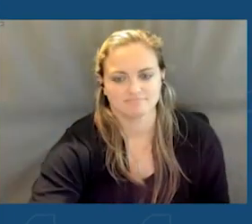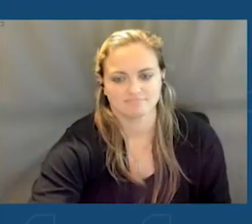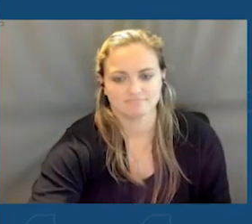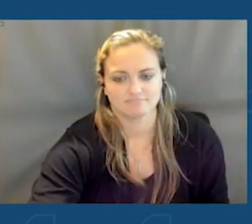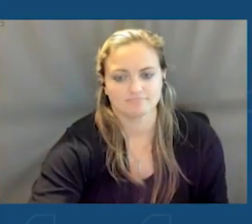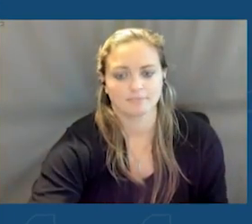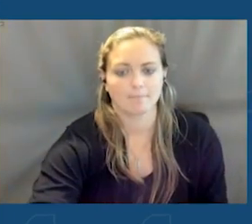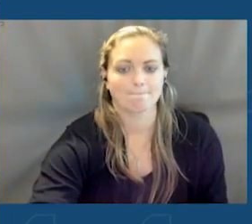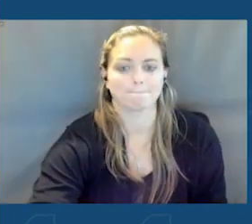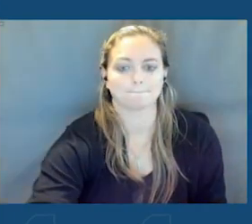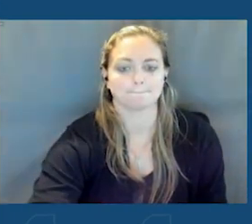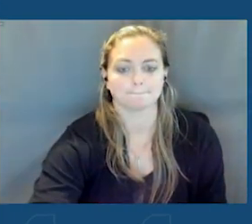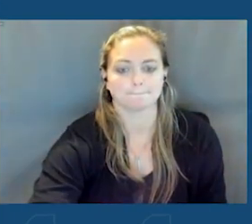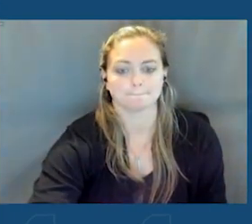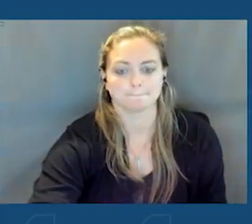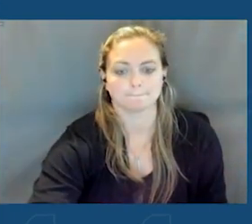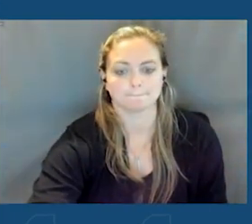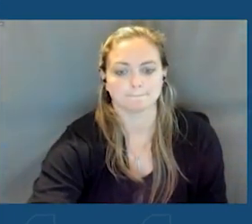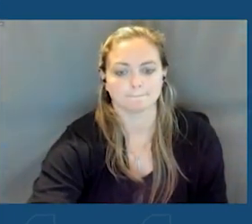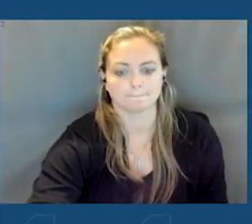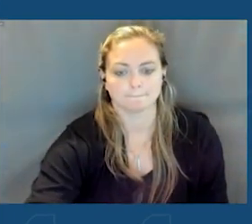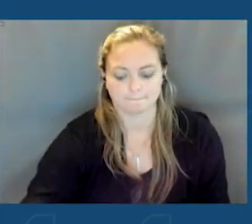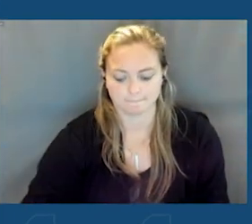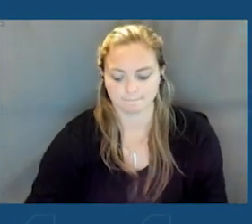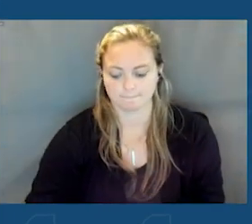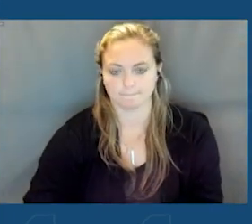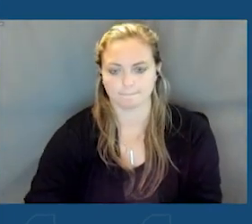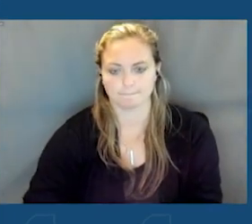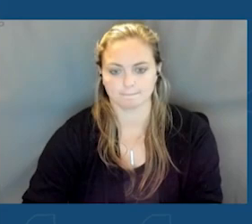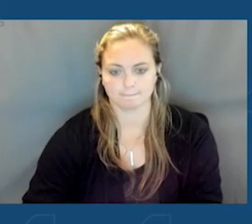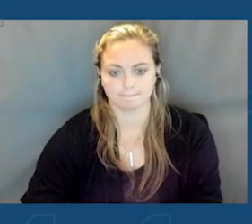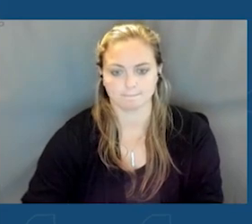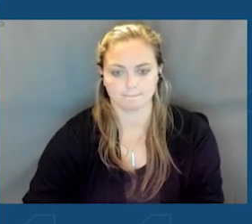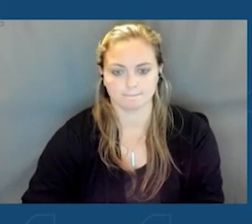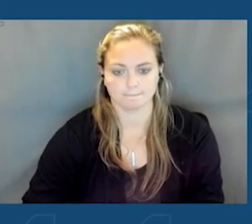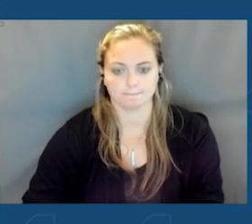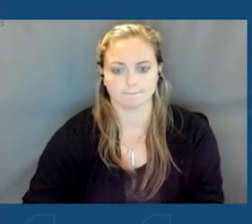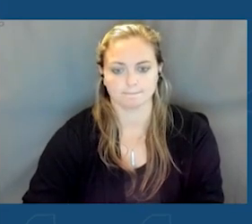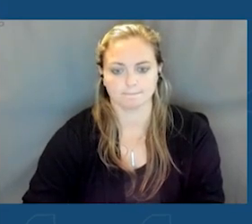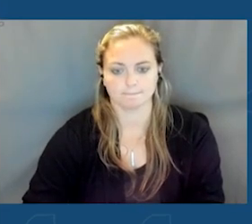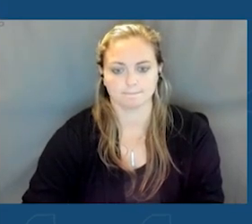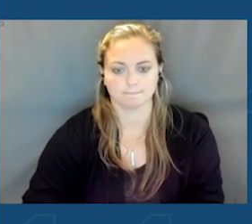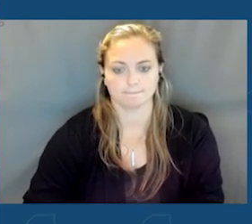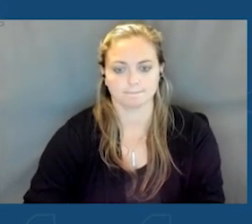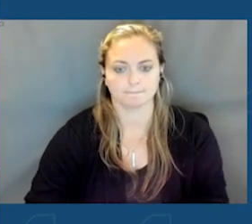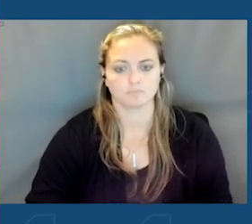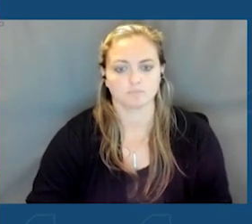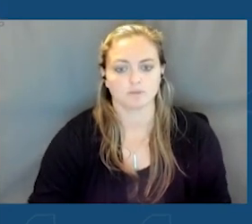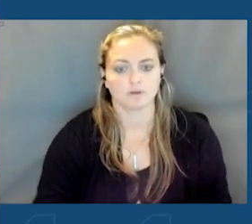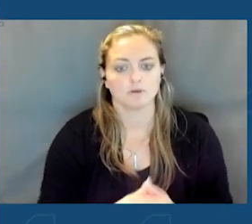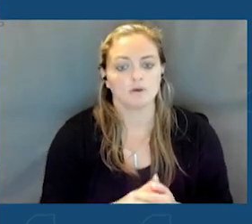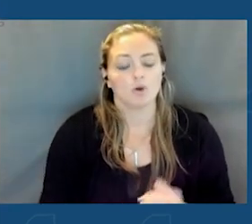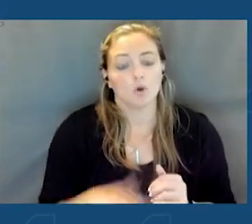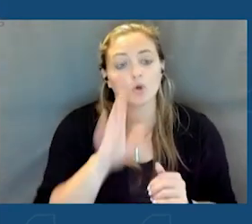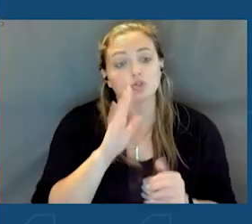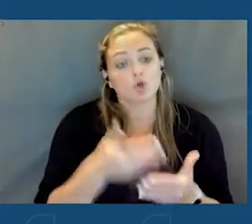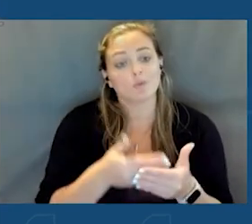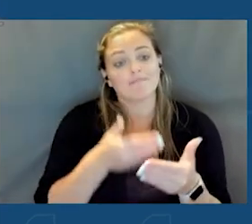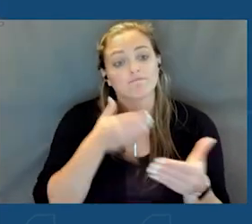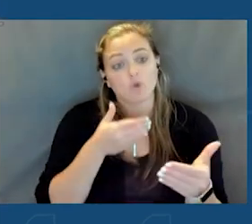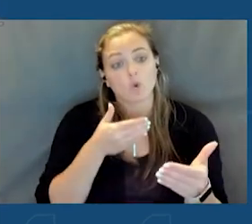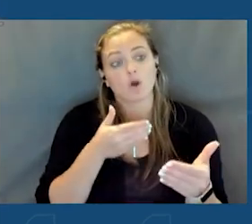We have commenced construction with the demolition of the Green Garage. And finally, before commencement of construction,